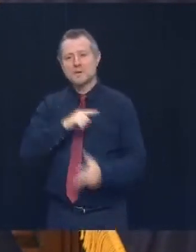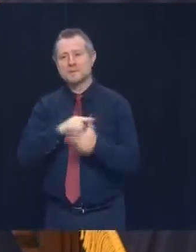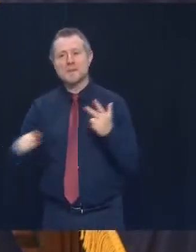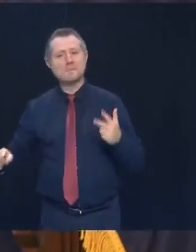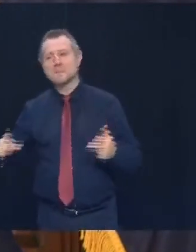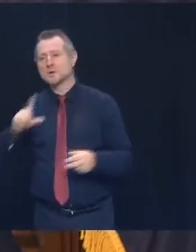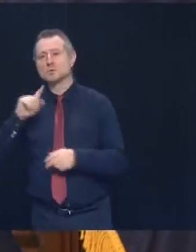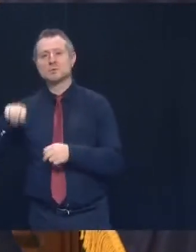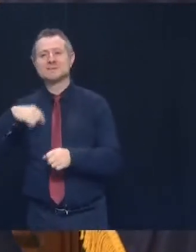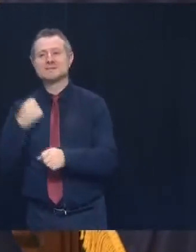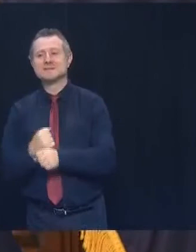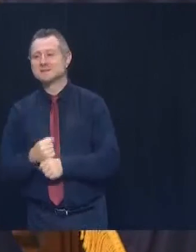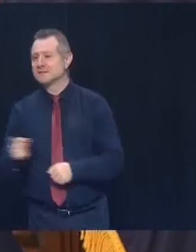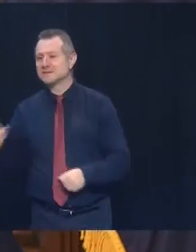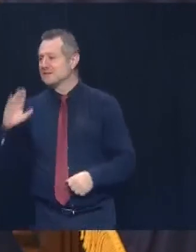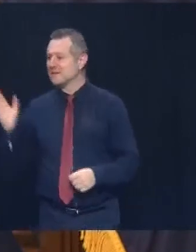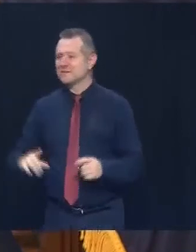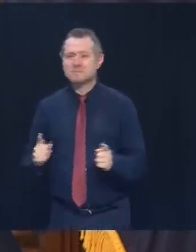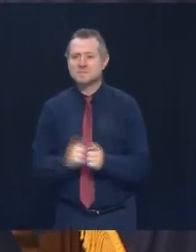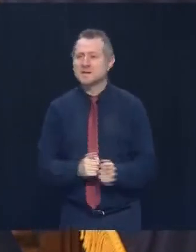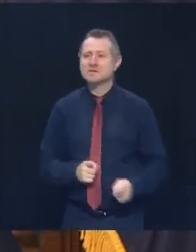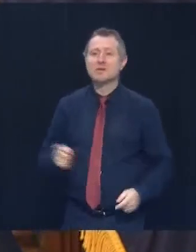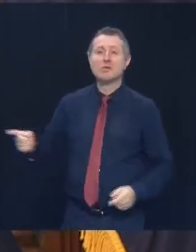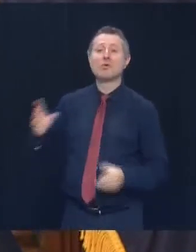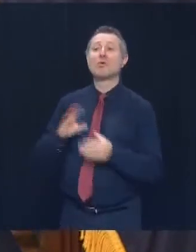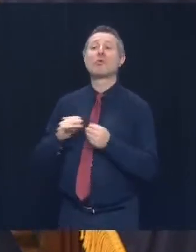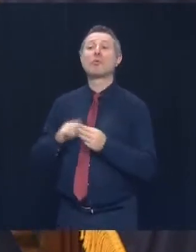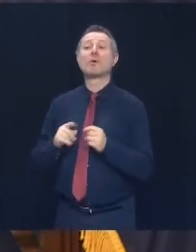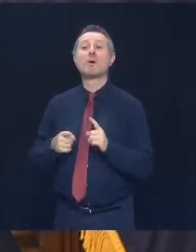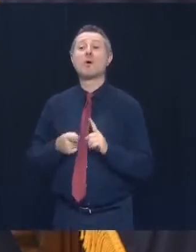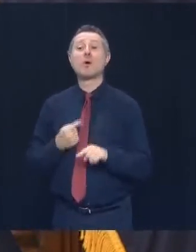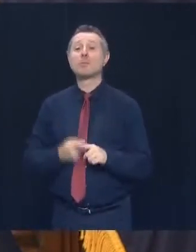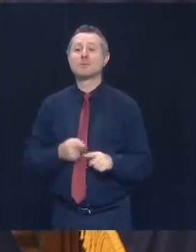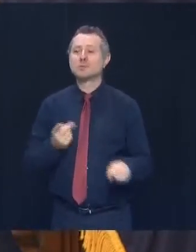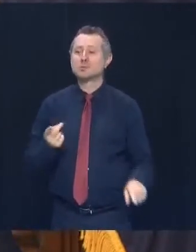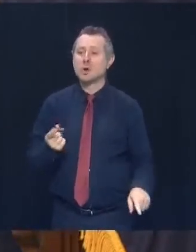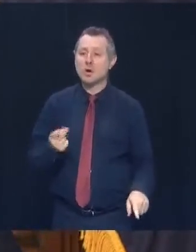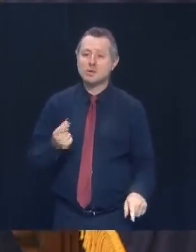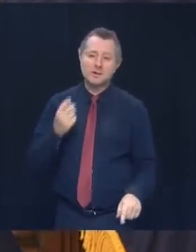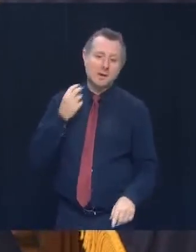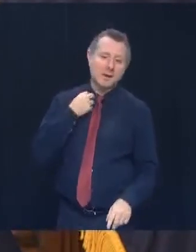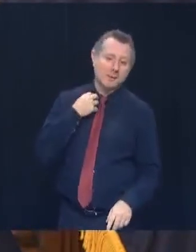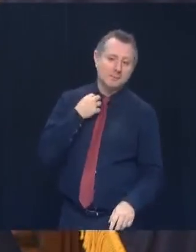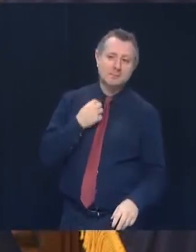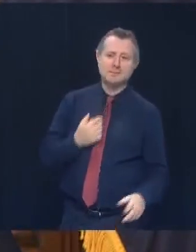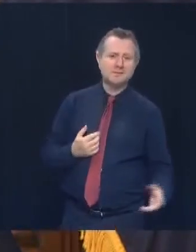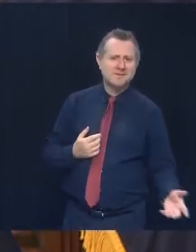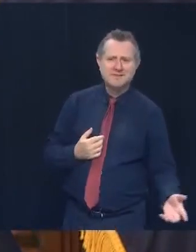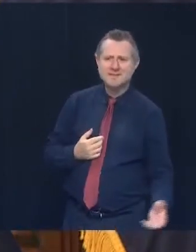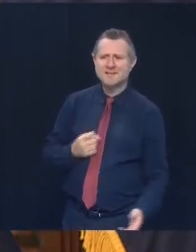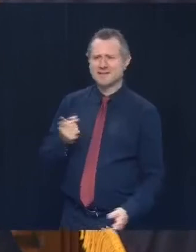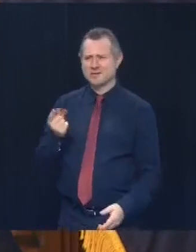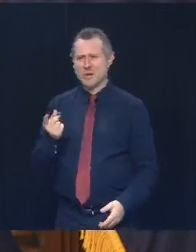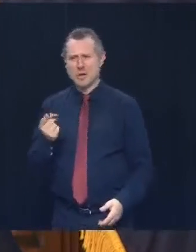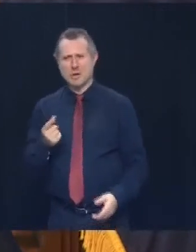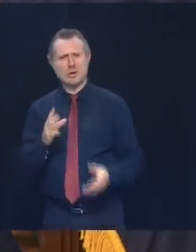They talk about bad jokes that I said. They were intimate